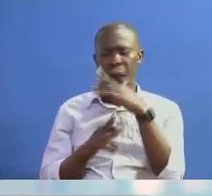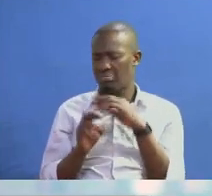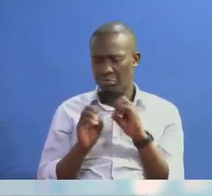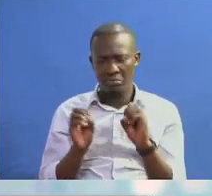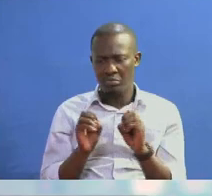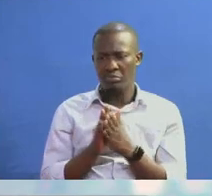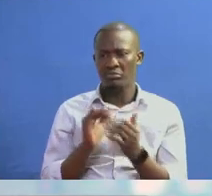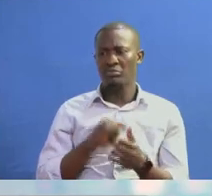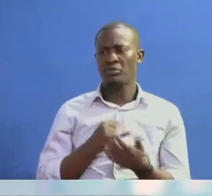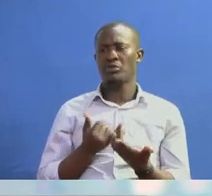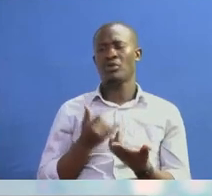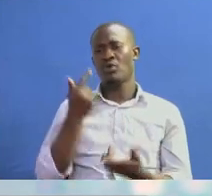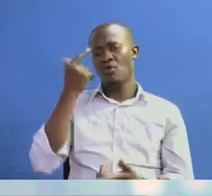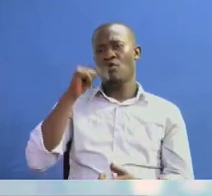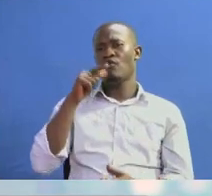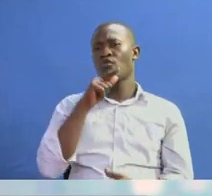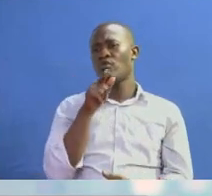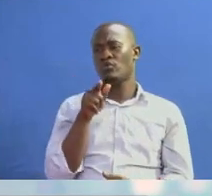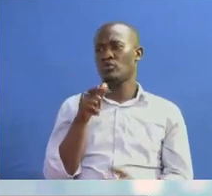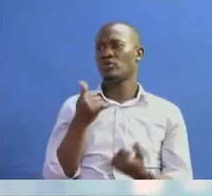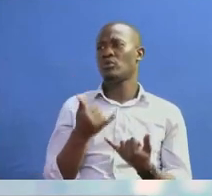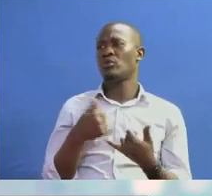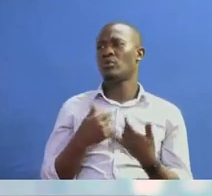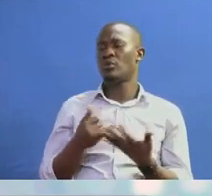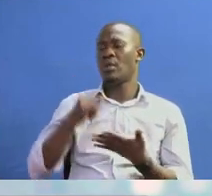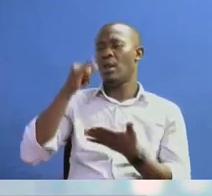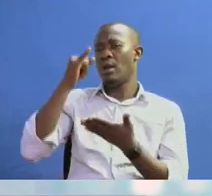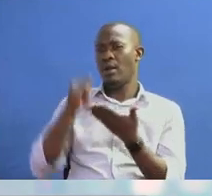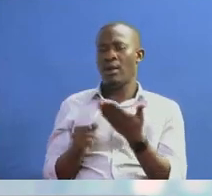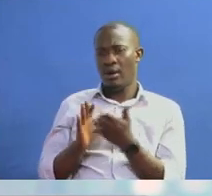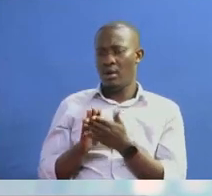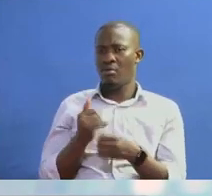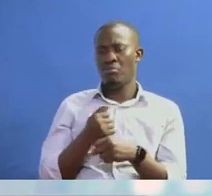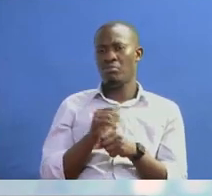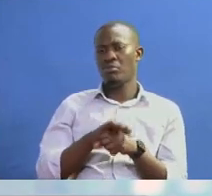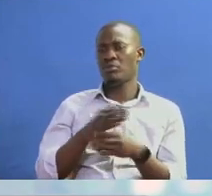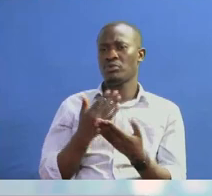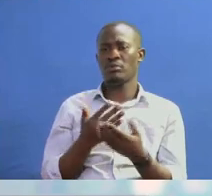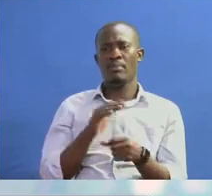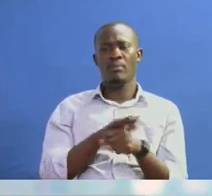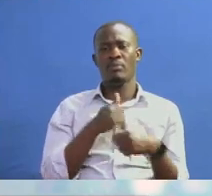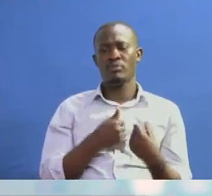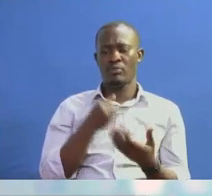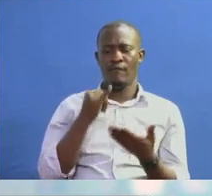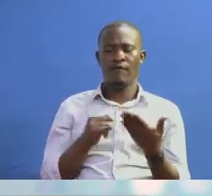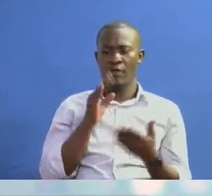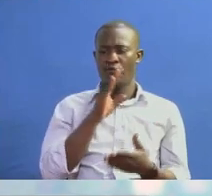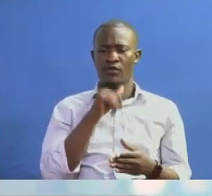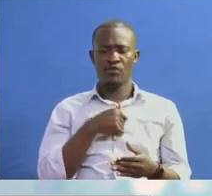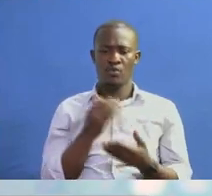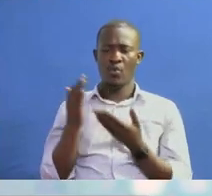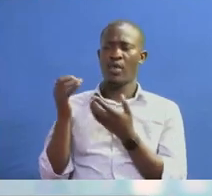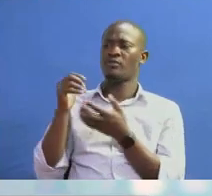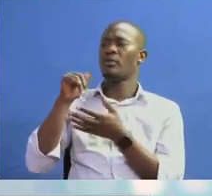same. So like for those, now that the final deals are reached, almost most of them are being finalized, we're expecting